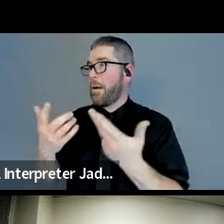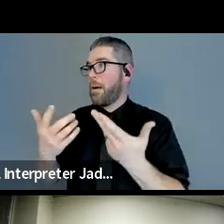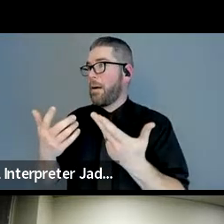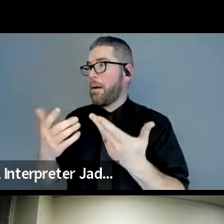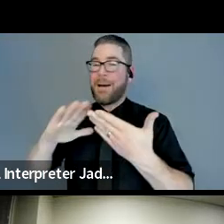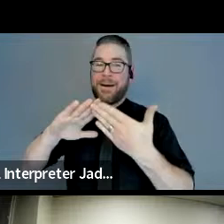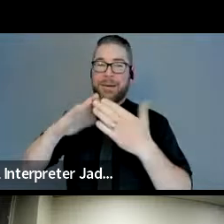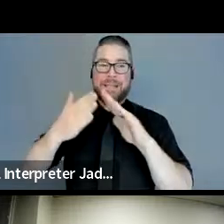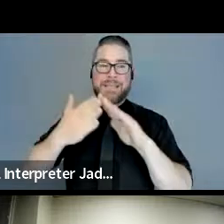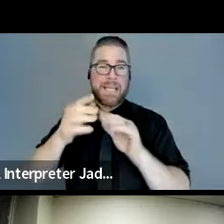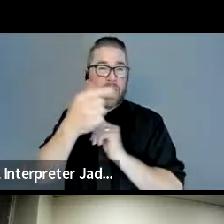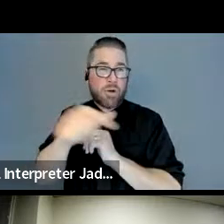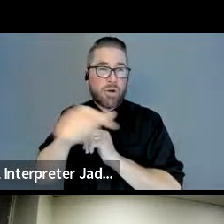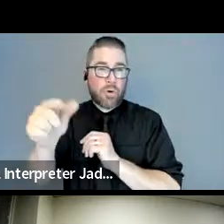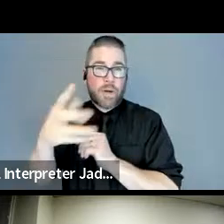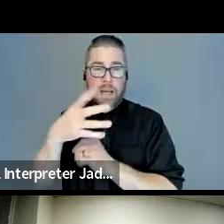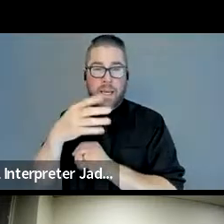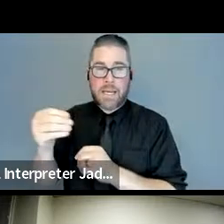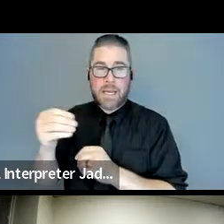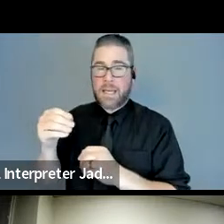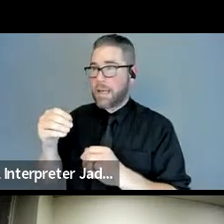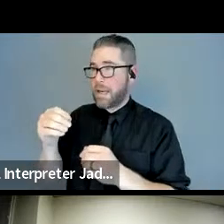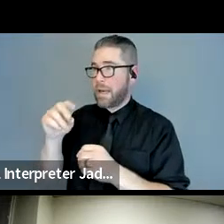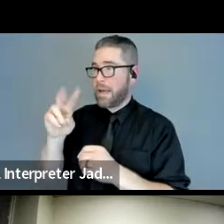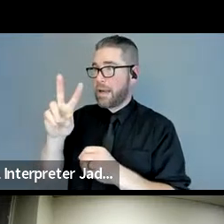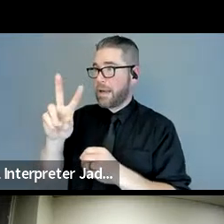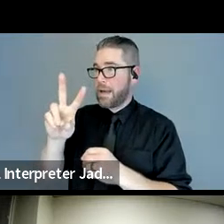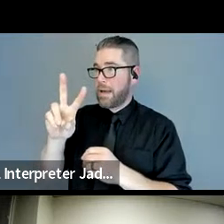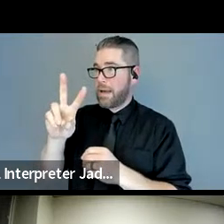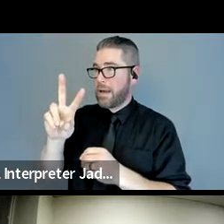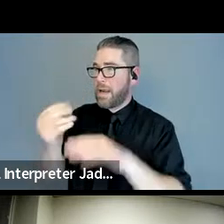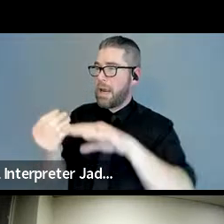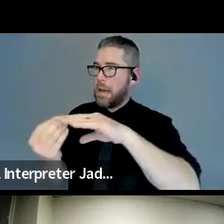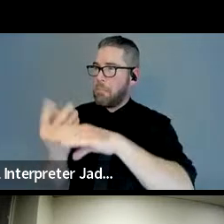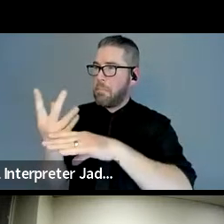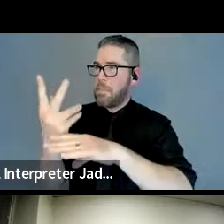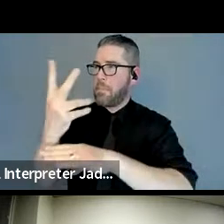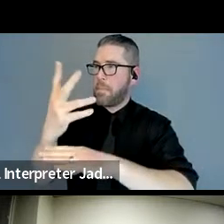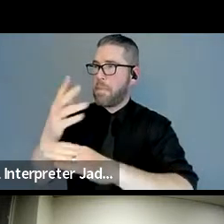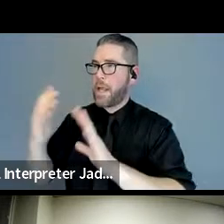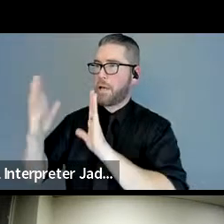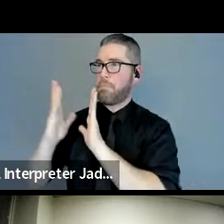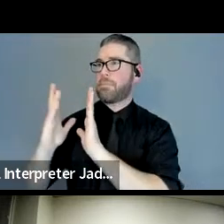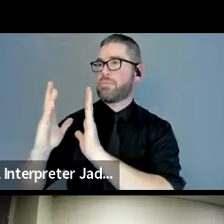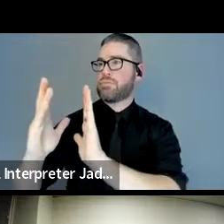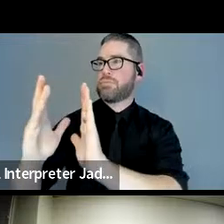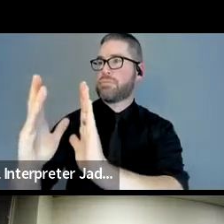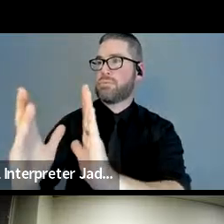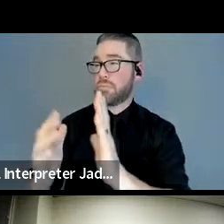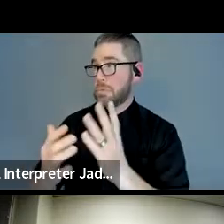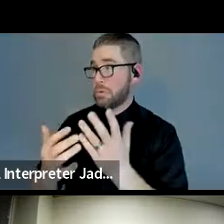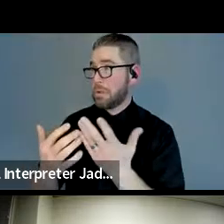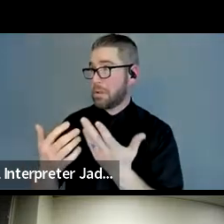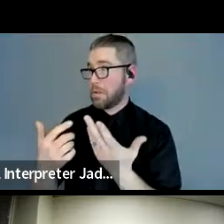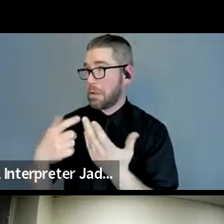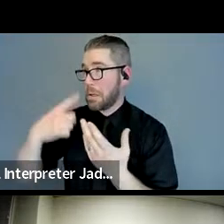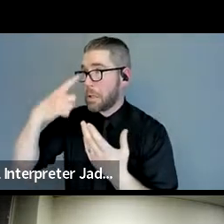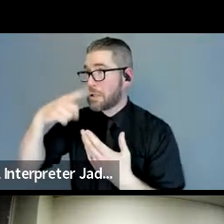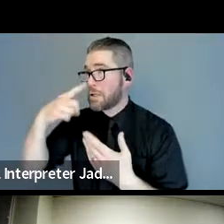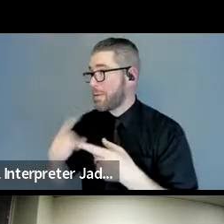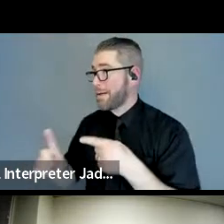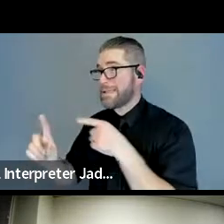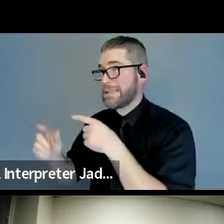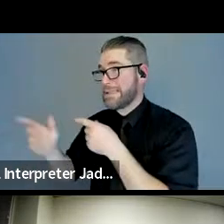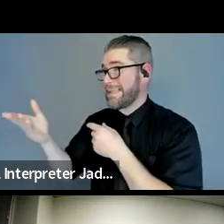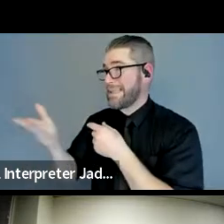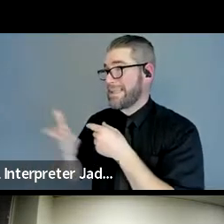I know we have Nico here, and maybe we can plan to bring them back at a future meeting, but since we do have them, I'm wondering if they could maybe share like in